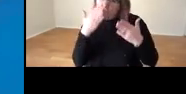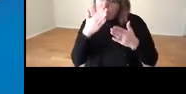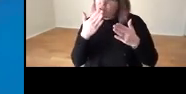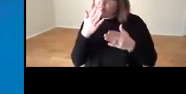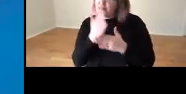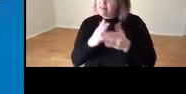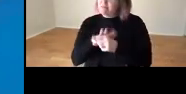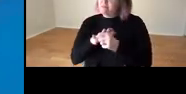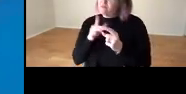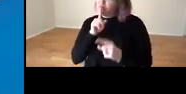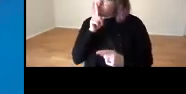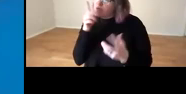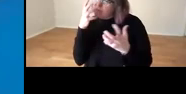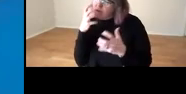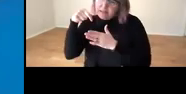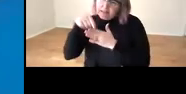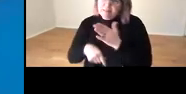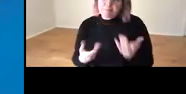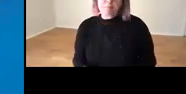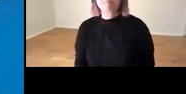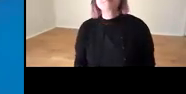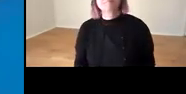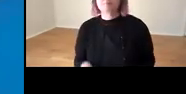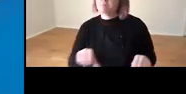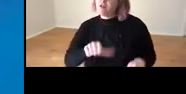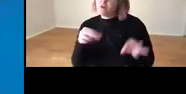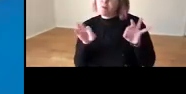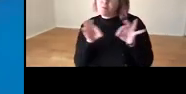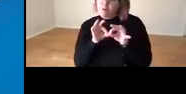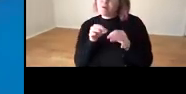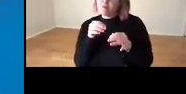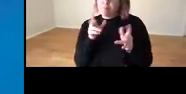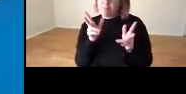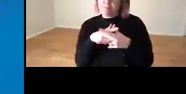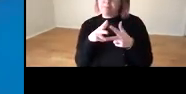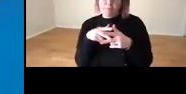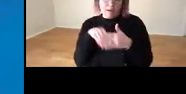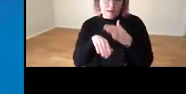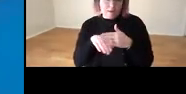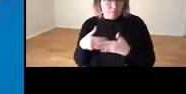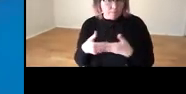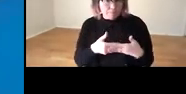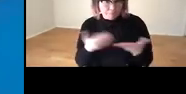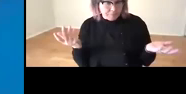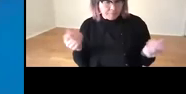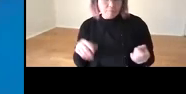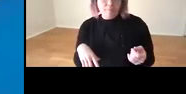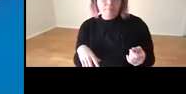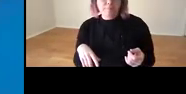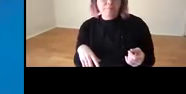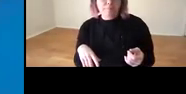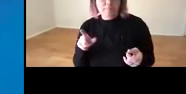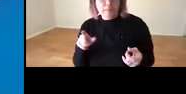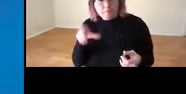others for certain species. And another really important thing is mating. So they need to use sounds to be able to mate with one another in the ocean and